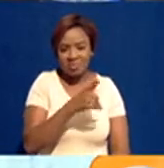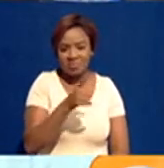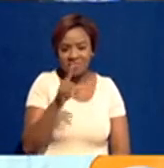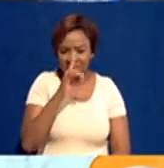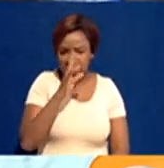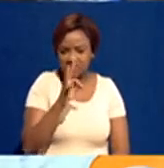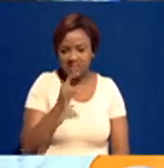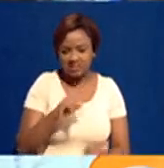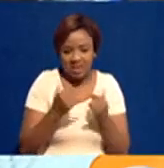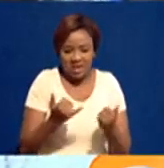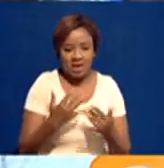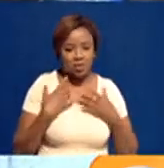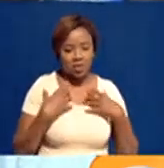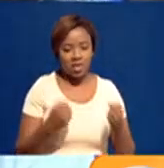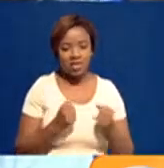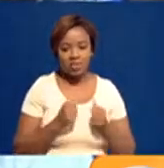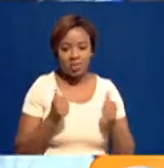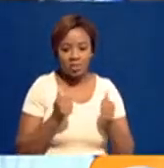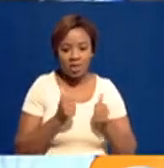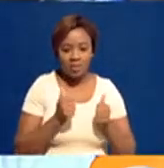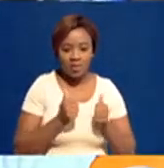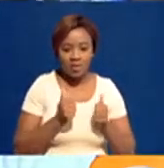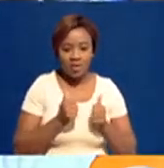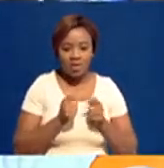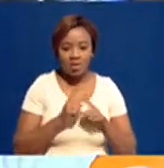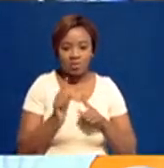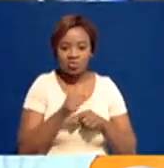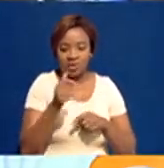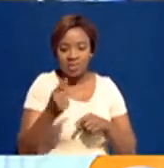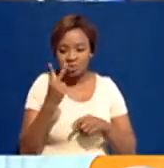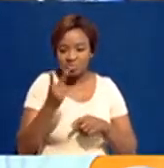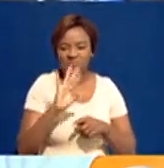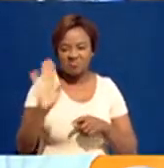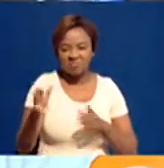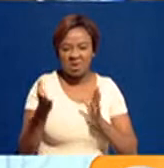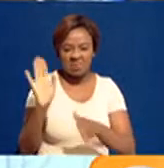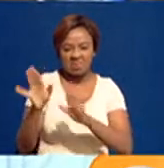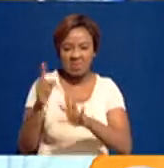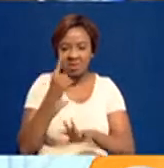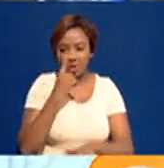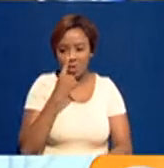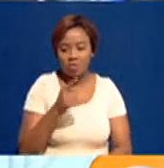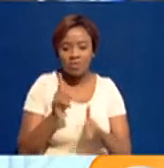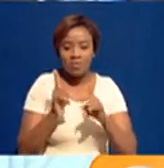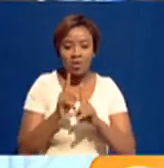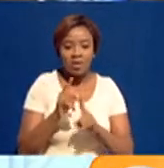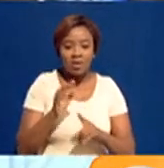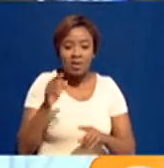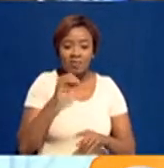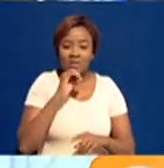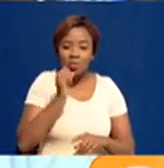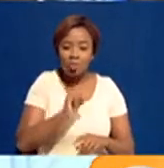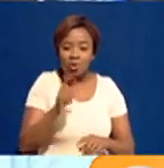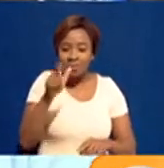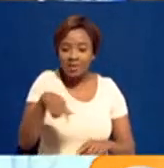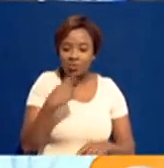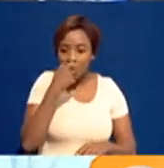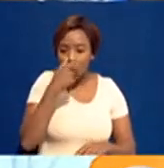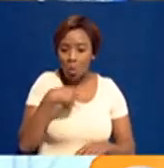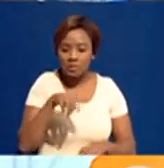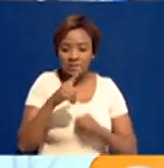conditions, there are two already have been discharged. The oldest among those ones are 64